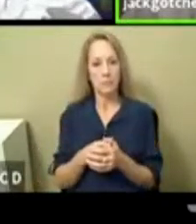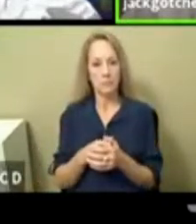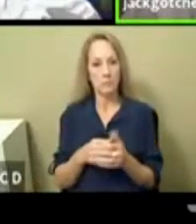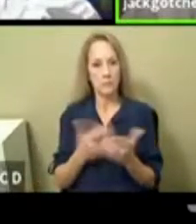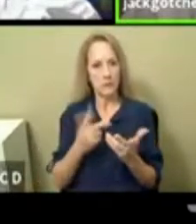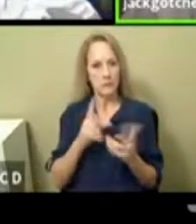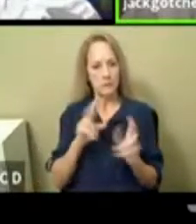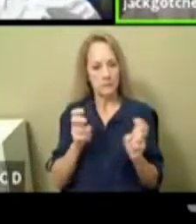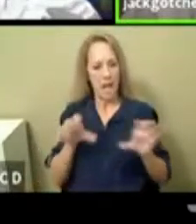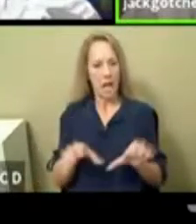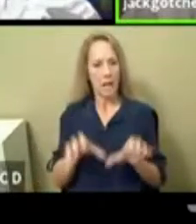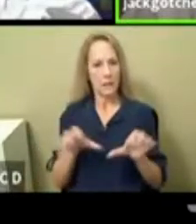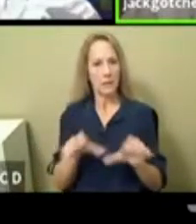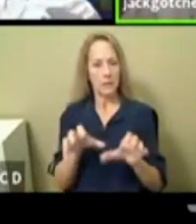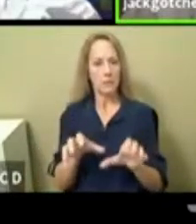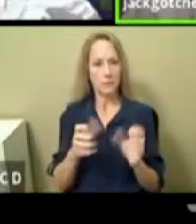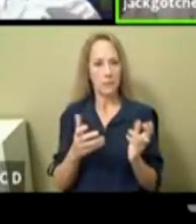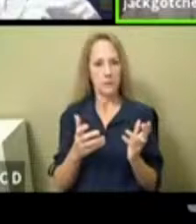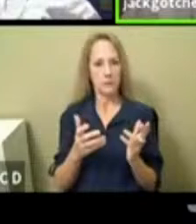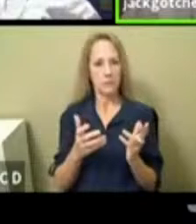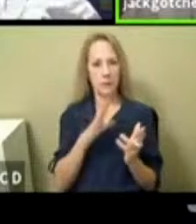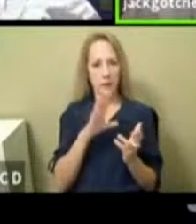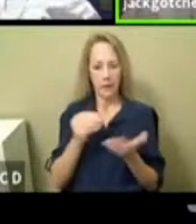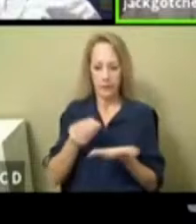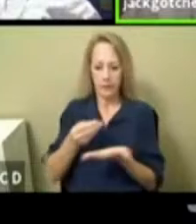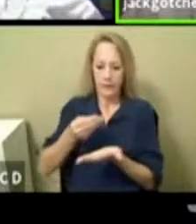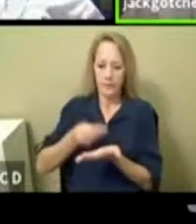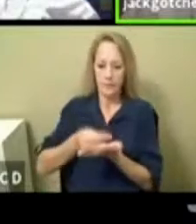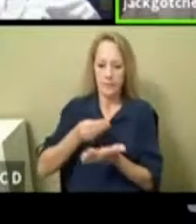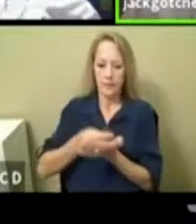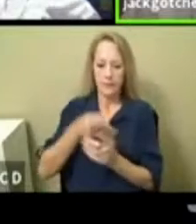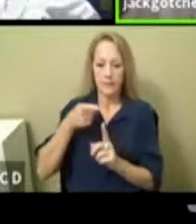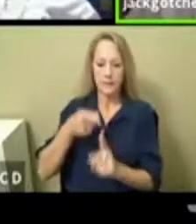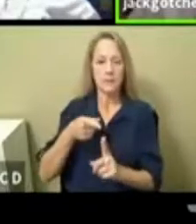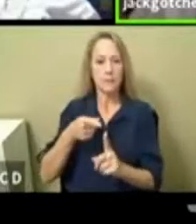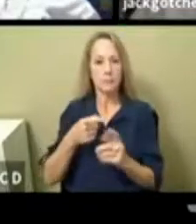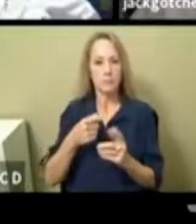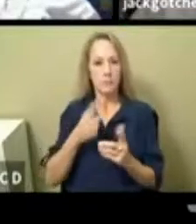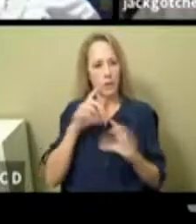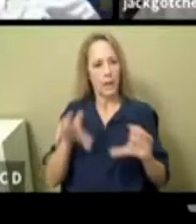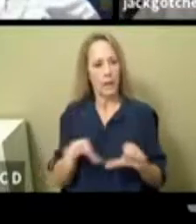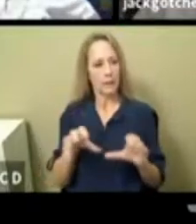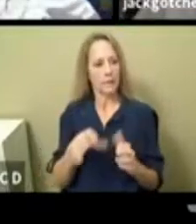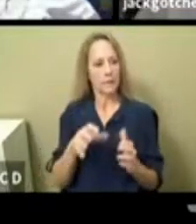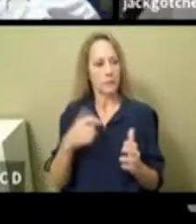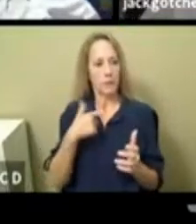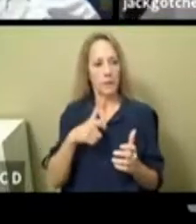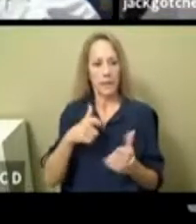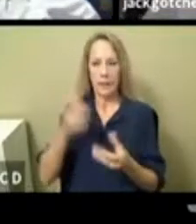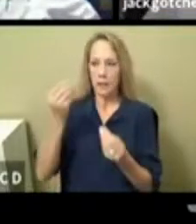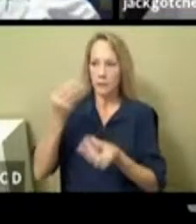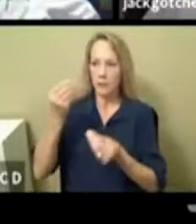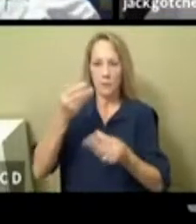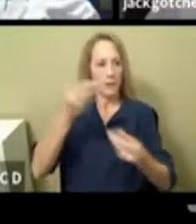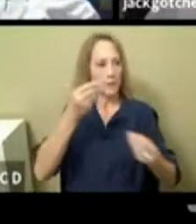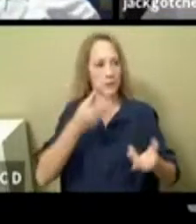active decision, because of the economics involved being different than masking. So here's what